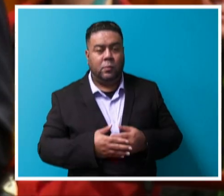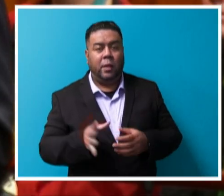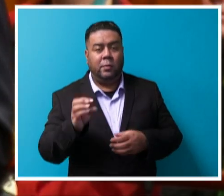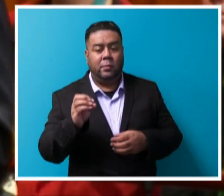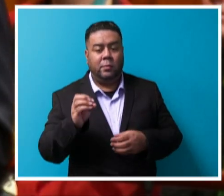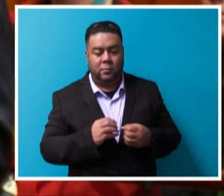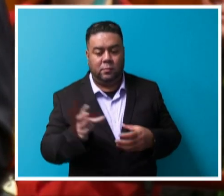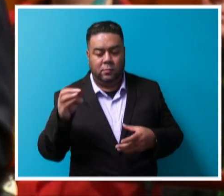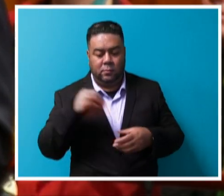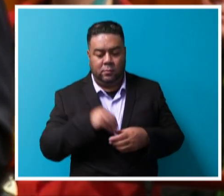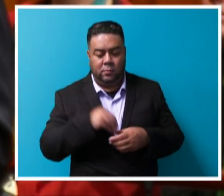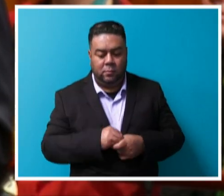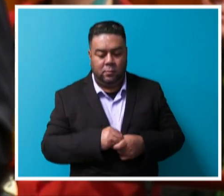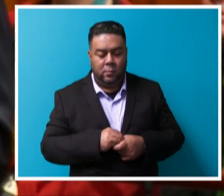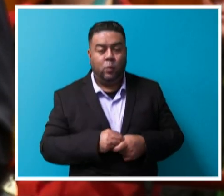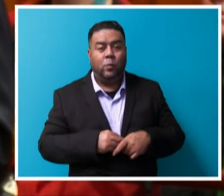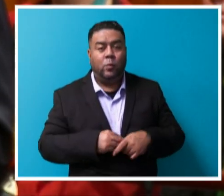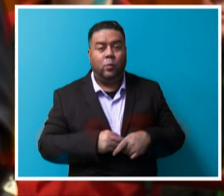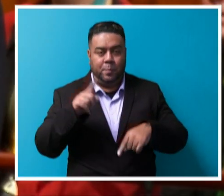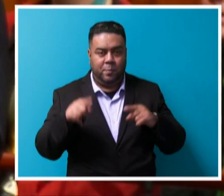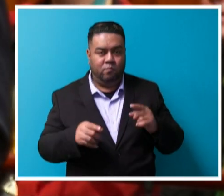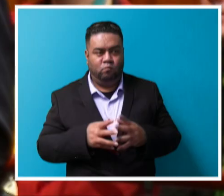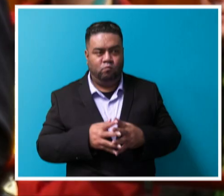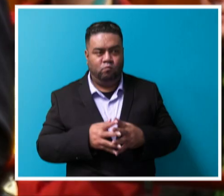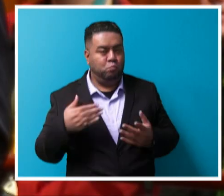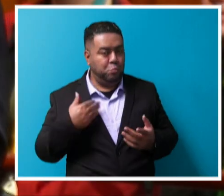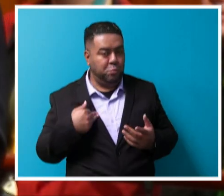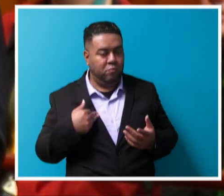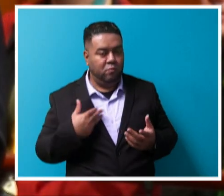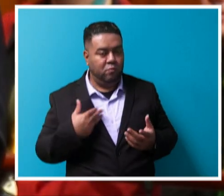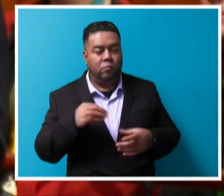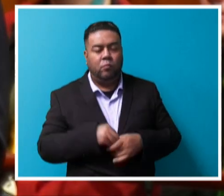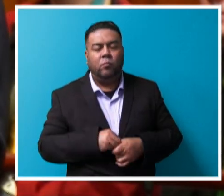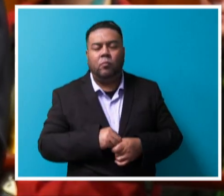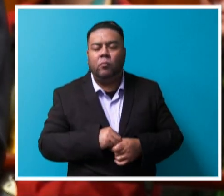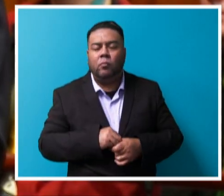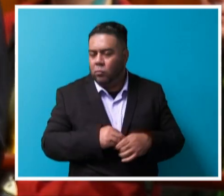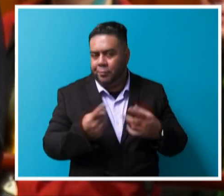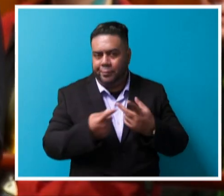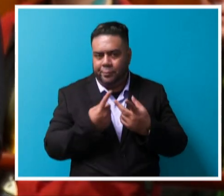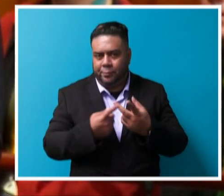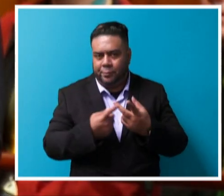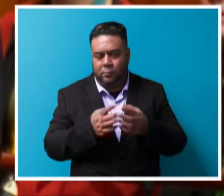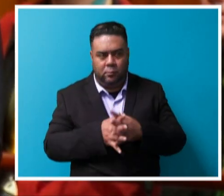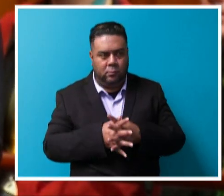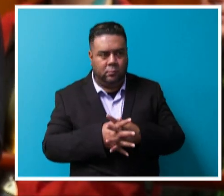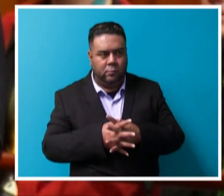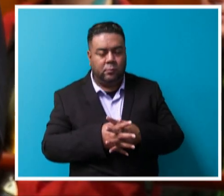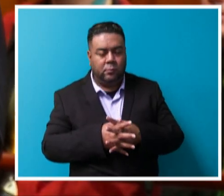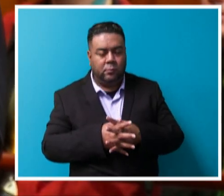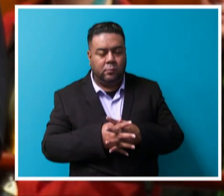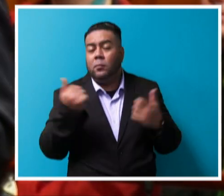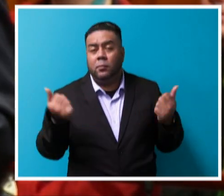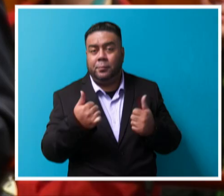engagement with deep and practical health cooperation and sovereignty. For many Christians throughout